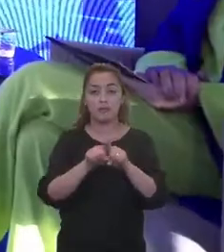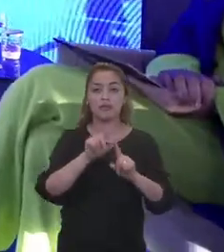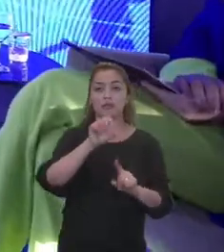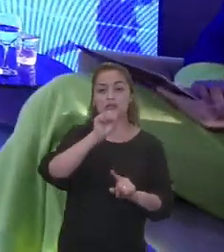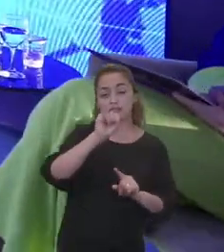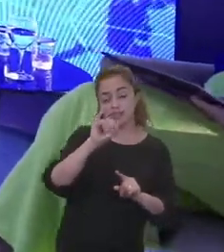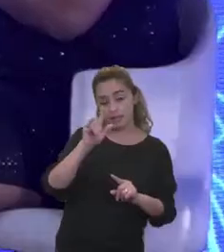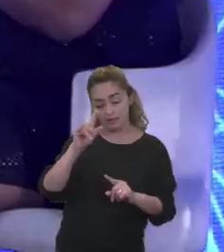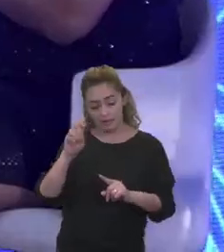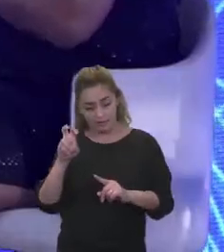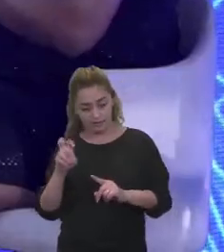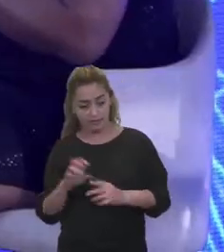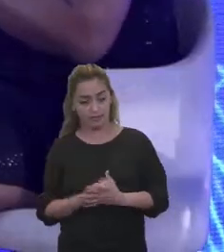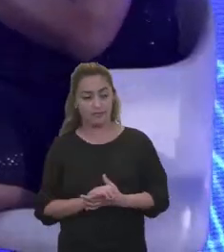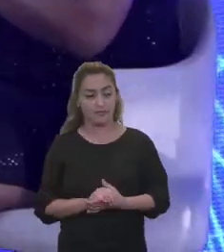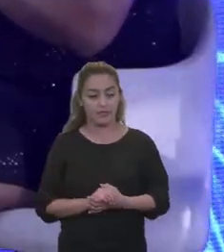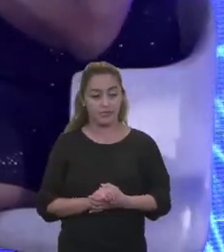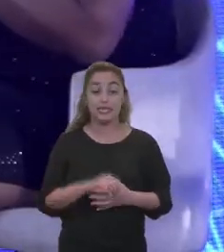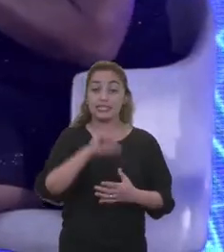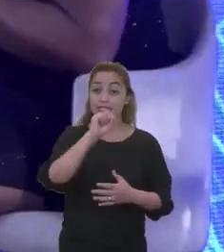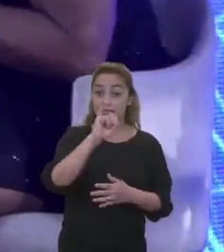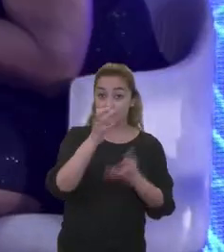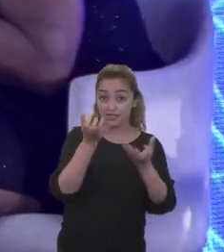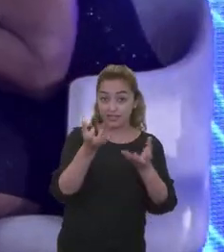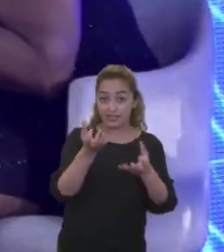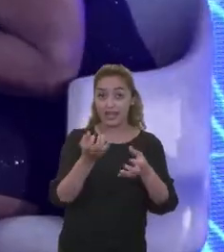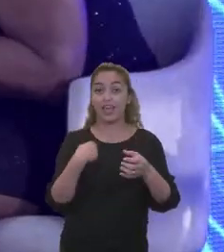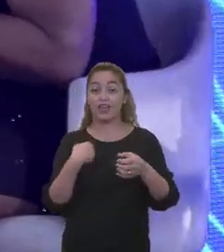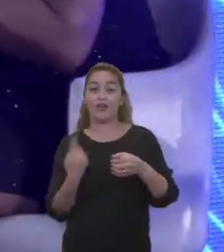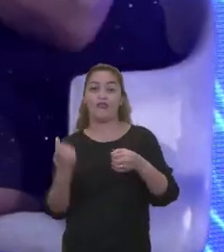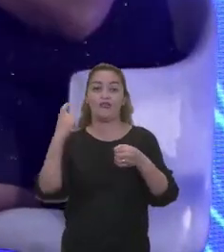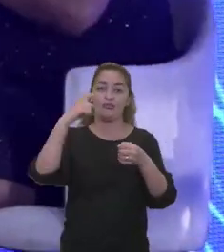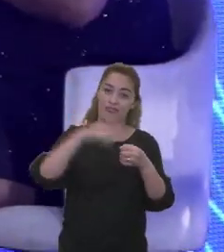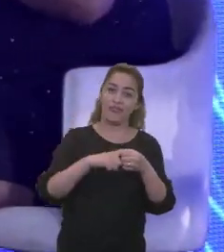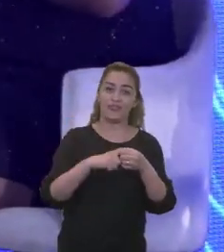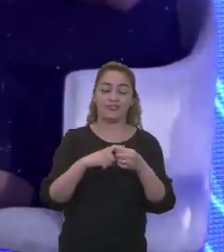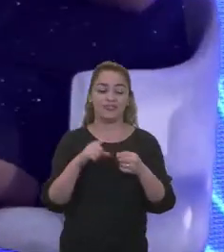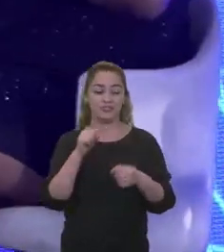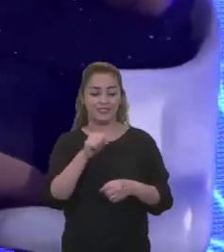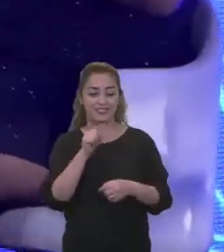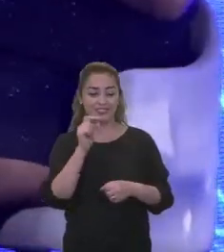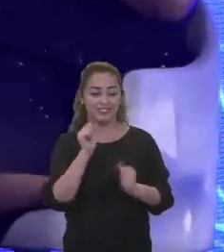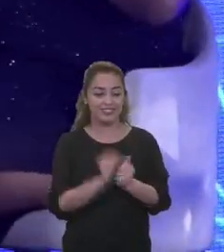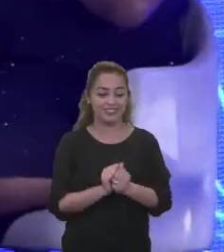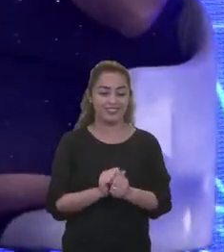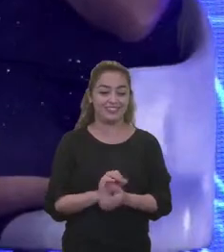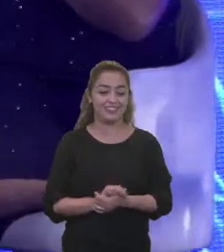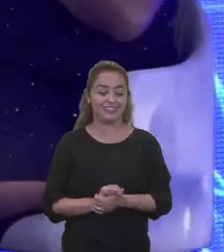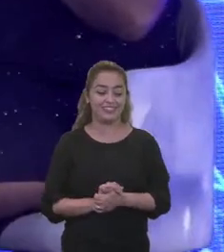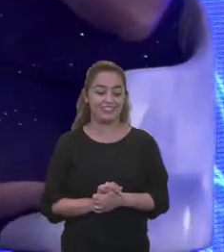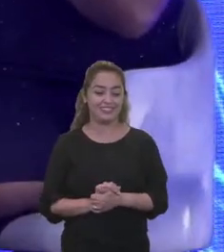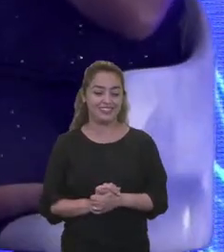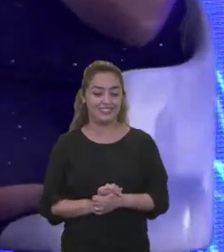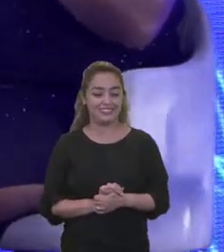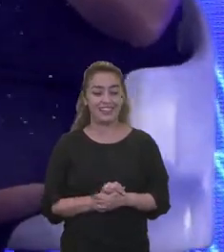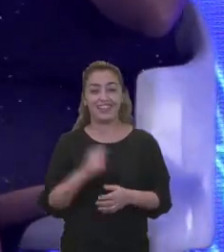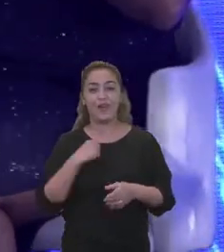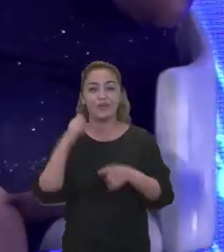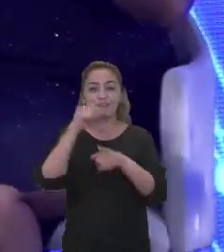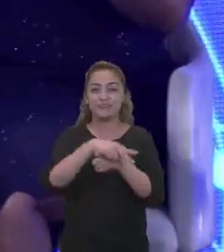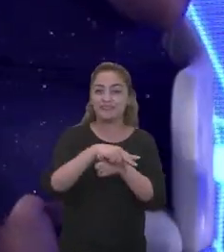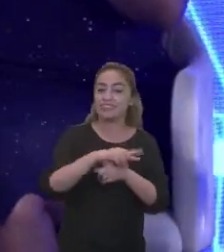in the sea level. So let's talk about sea level. I put my book at your disposal.